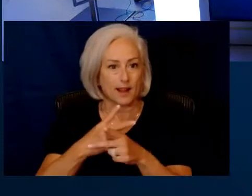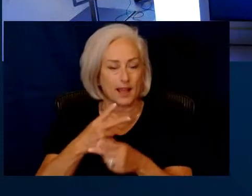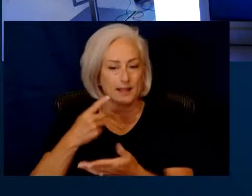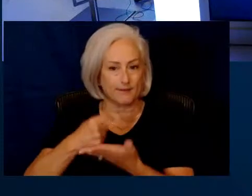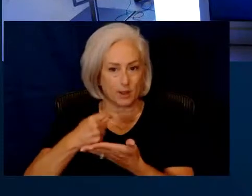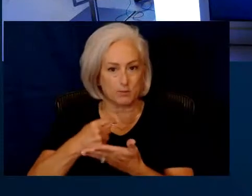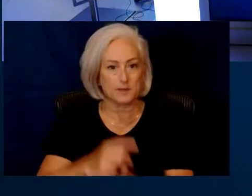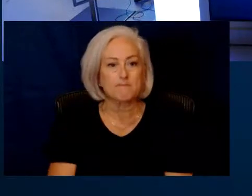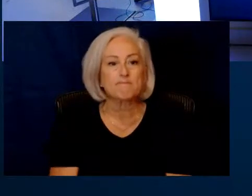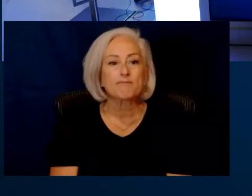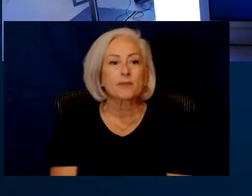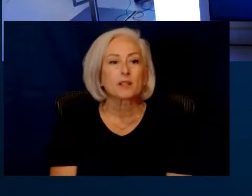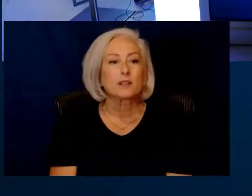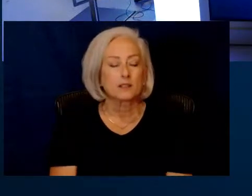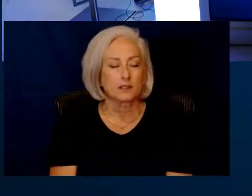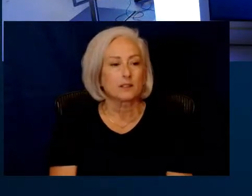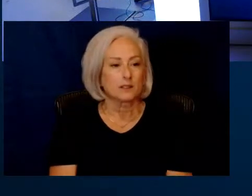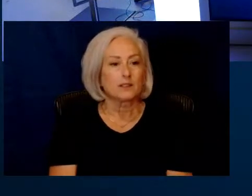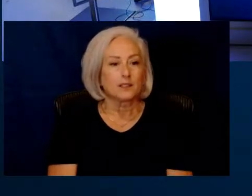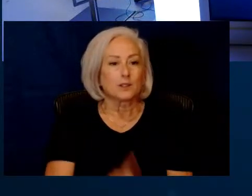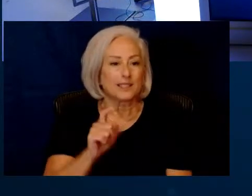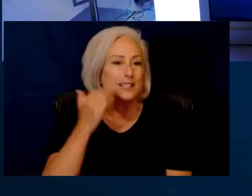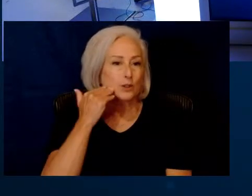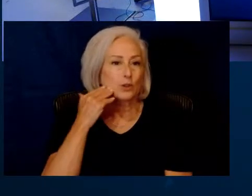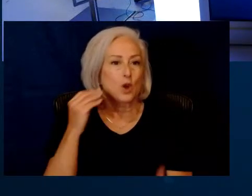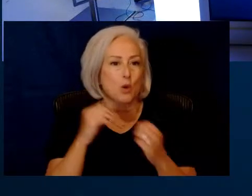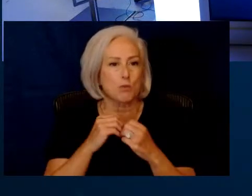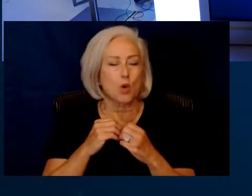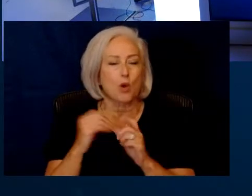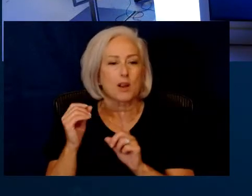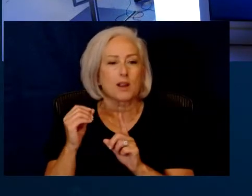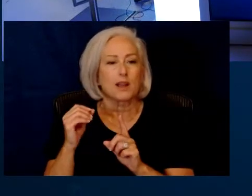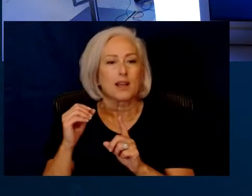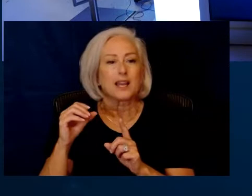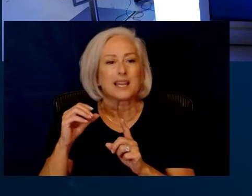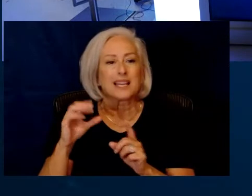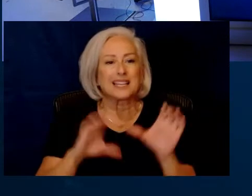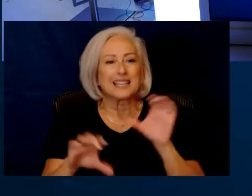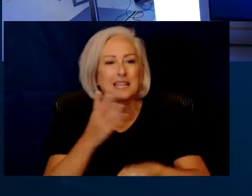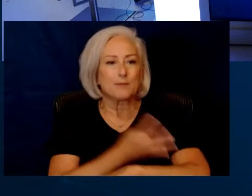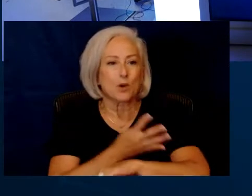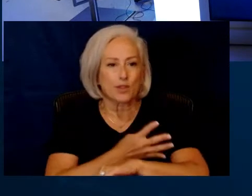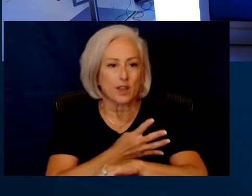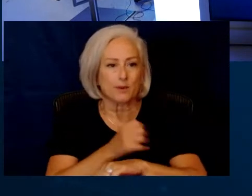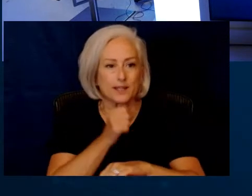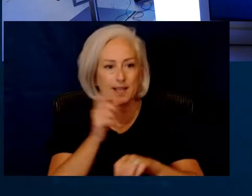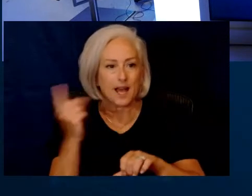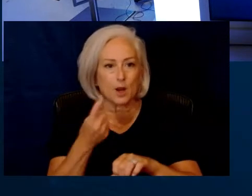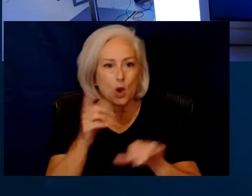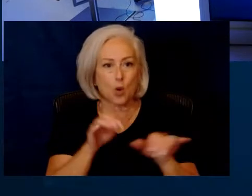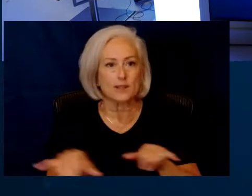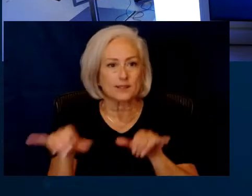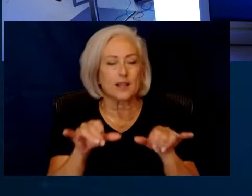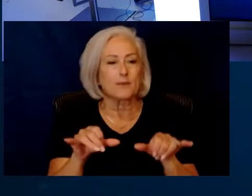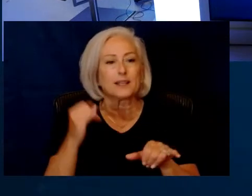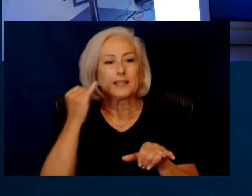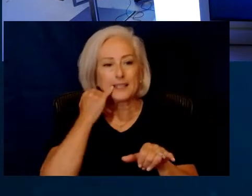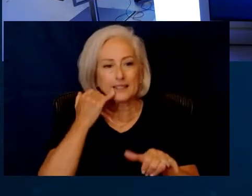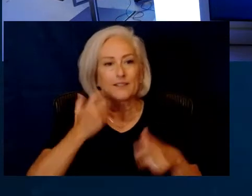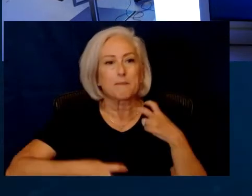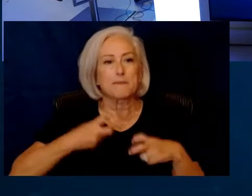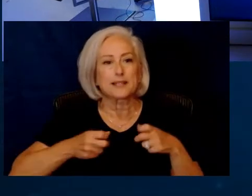lot more from that question, especially chemotherapy is not real common for prostate cancer. It happens for patients often when they have metastatic disease. Yeah.